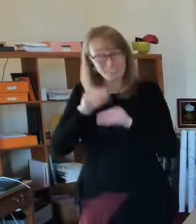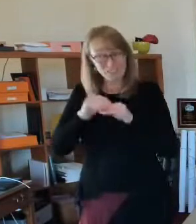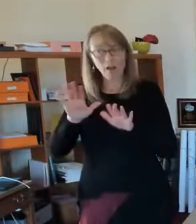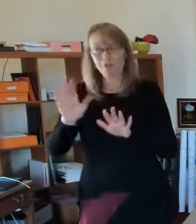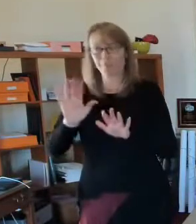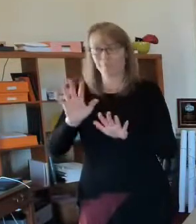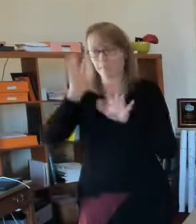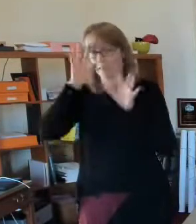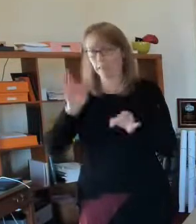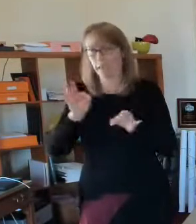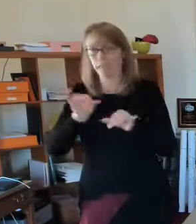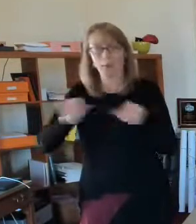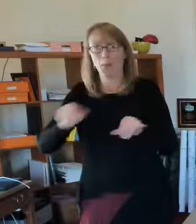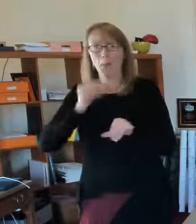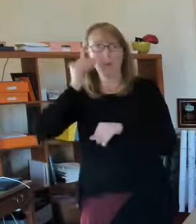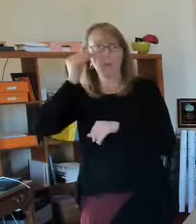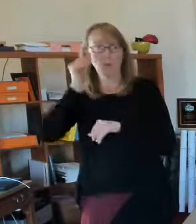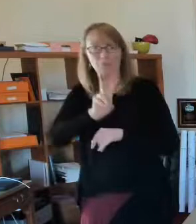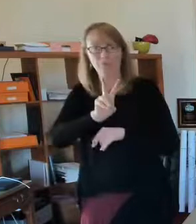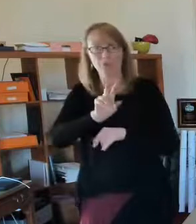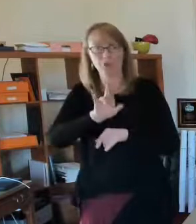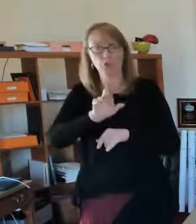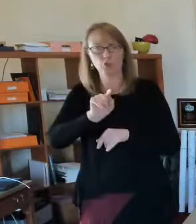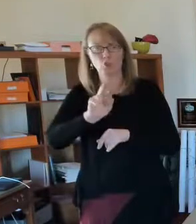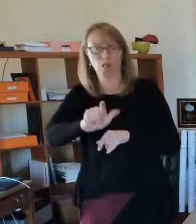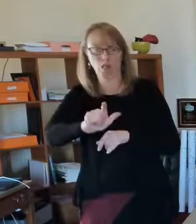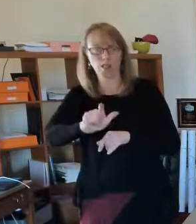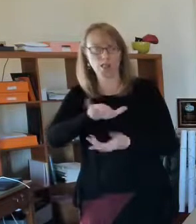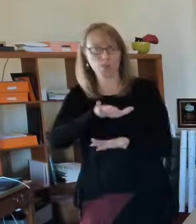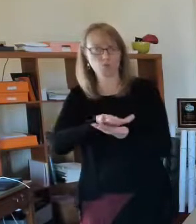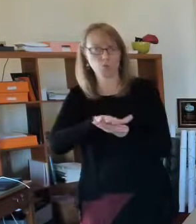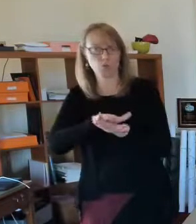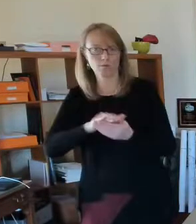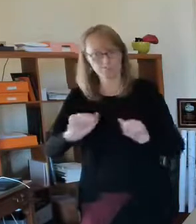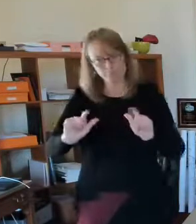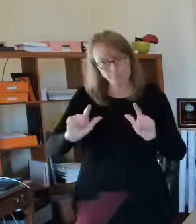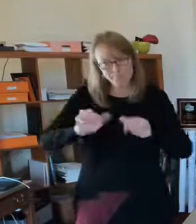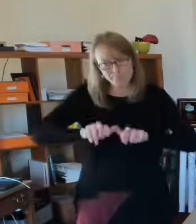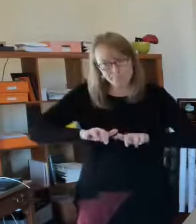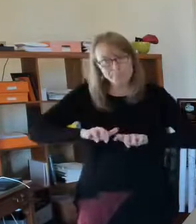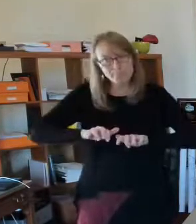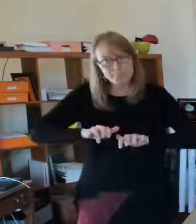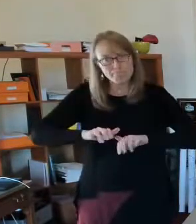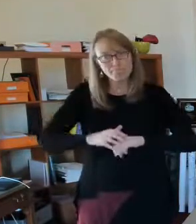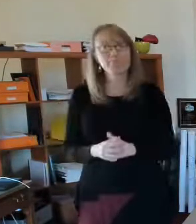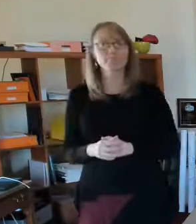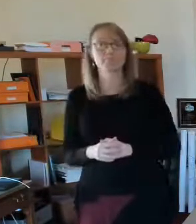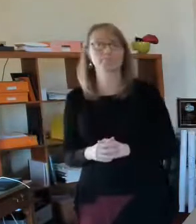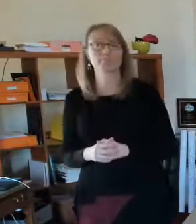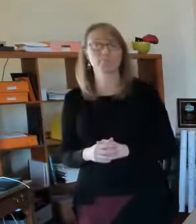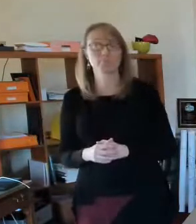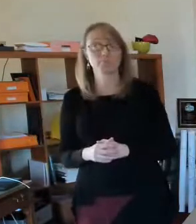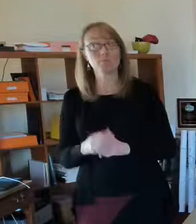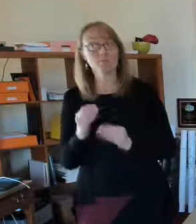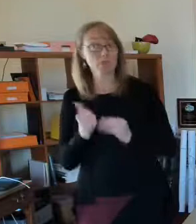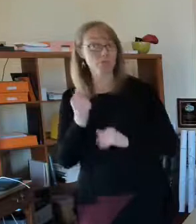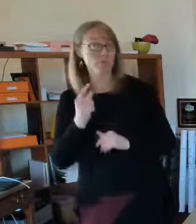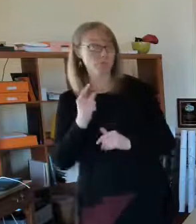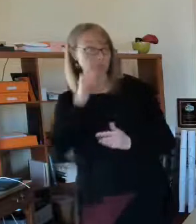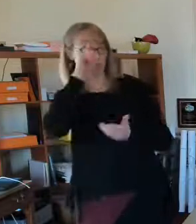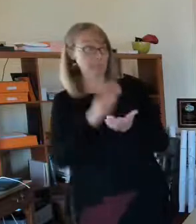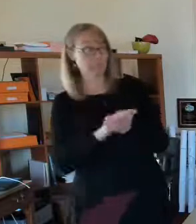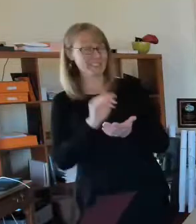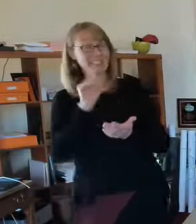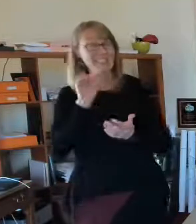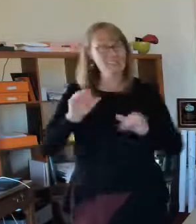as best as possible. Everybody also believes that if possible, kids are better off in the classroom.